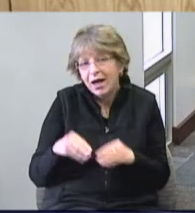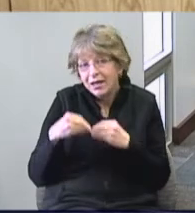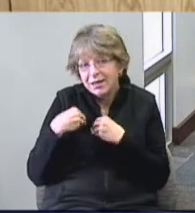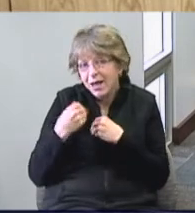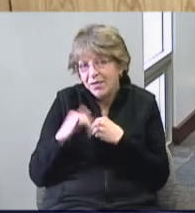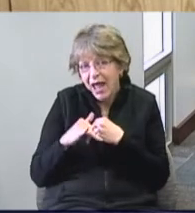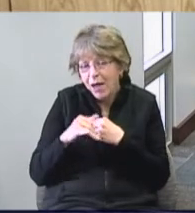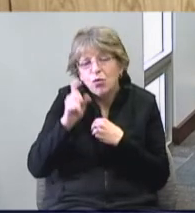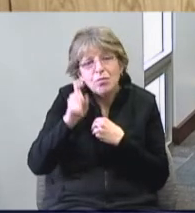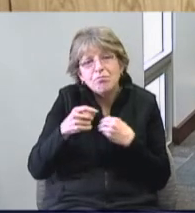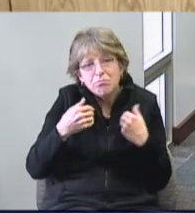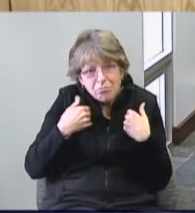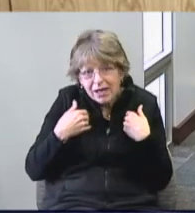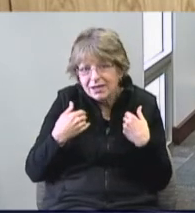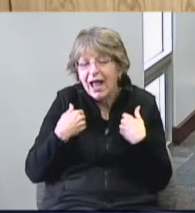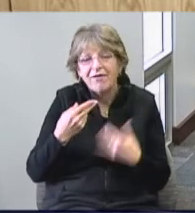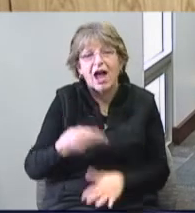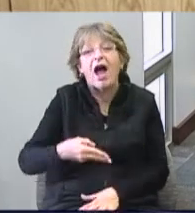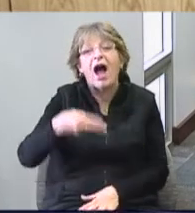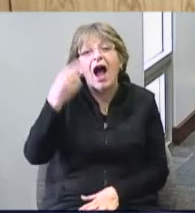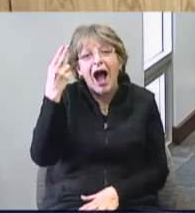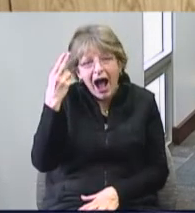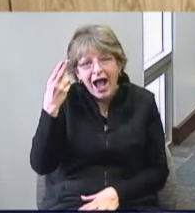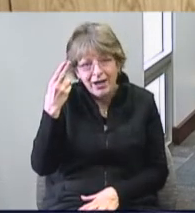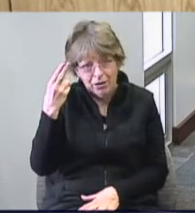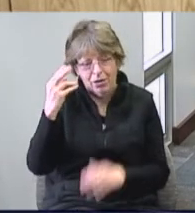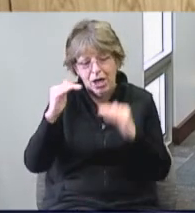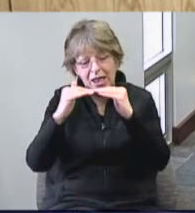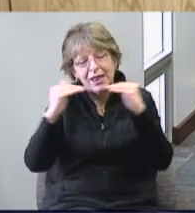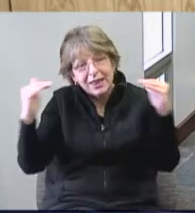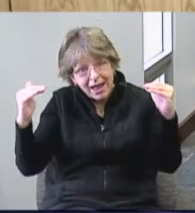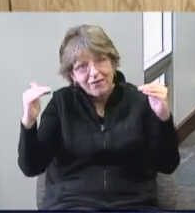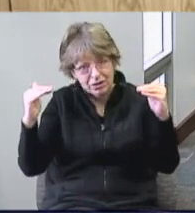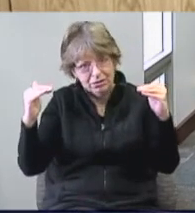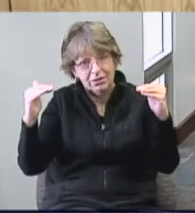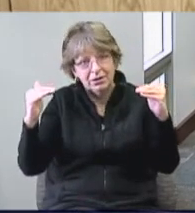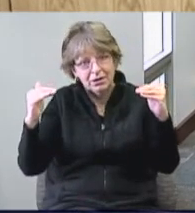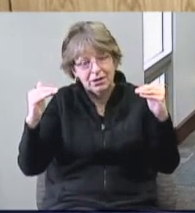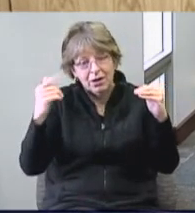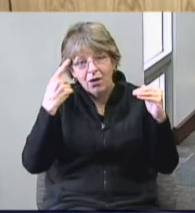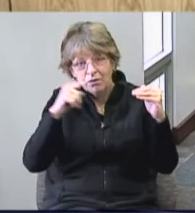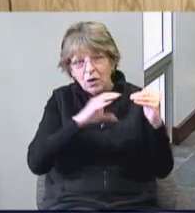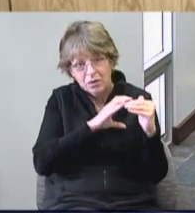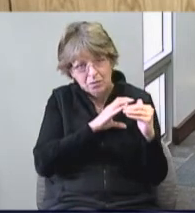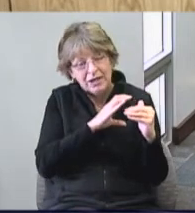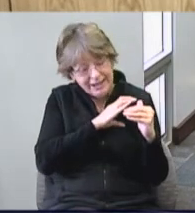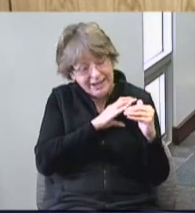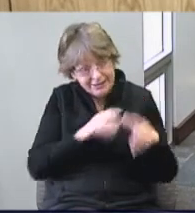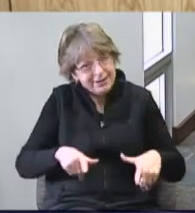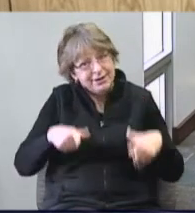be a higher standard for police officers who go out to protect our community,